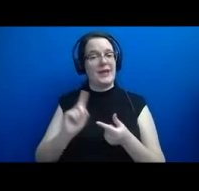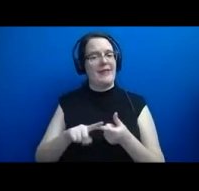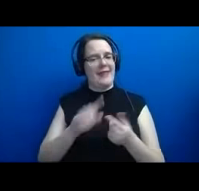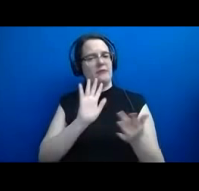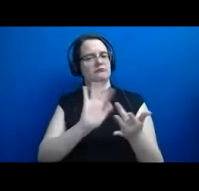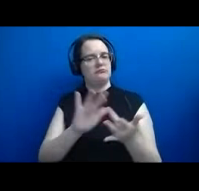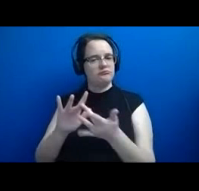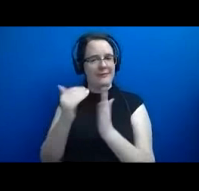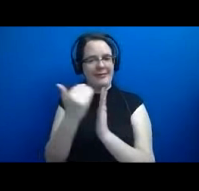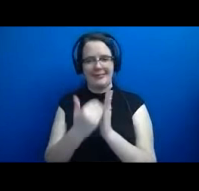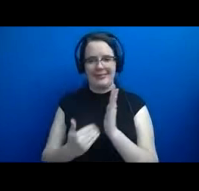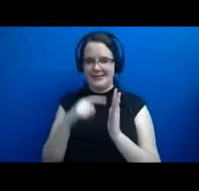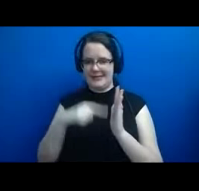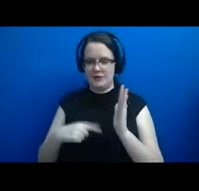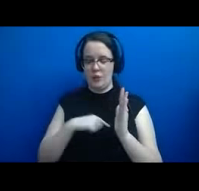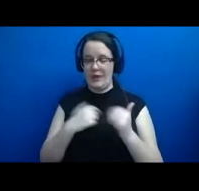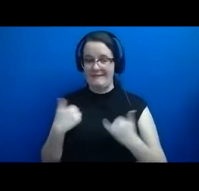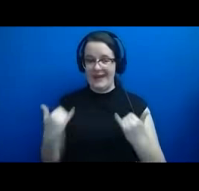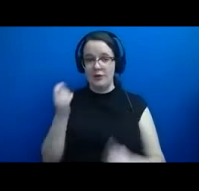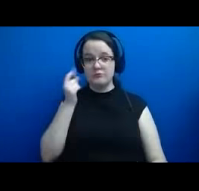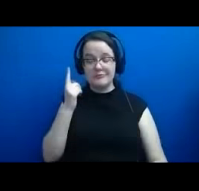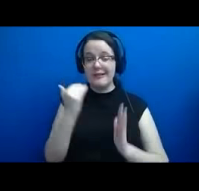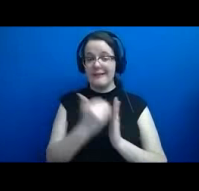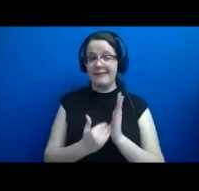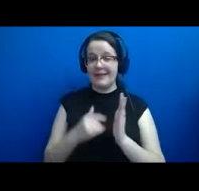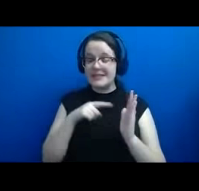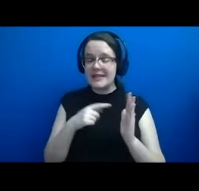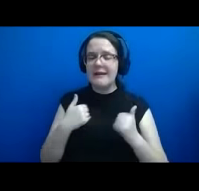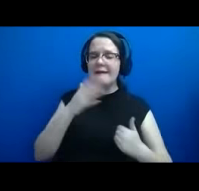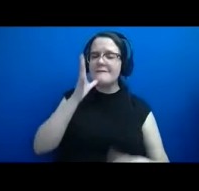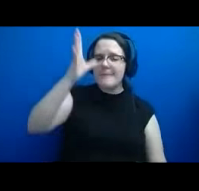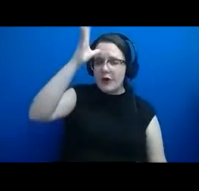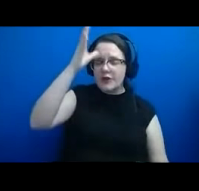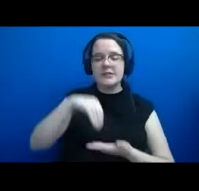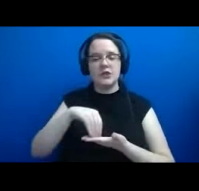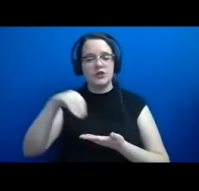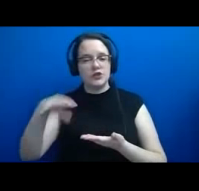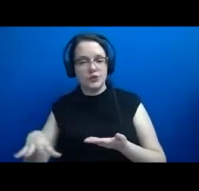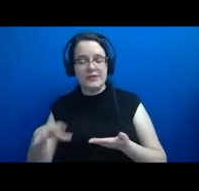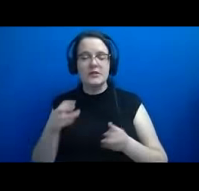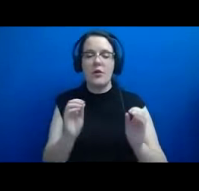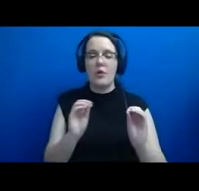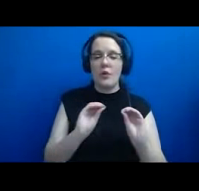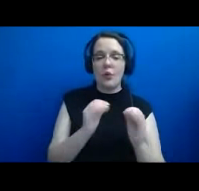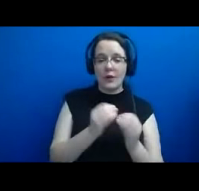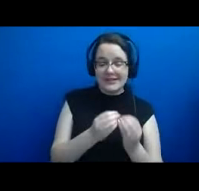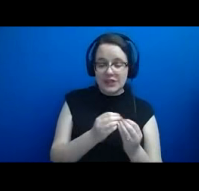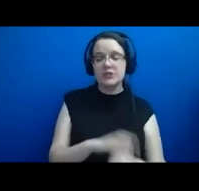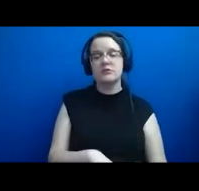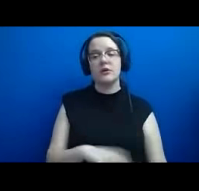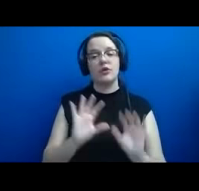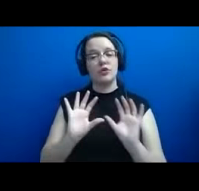list of folks that we have now. And on our list right now, we have parents, students, organizations, groups that